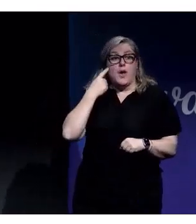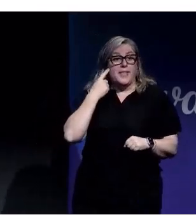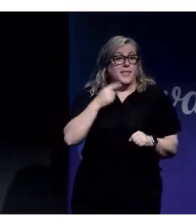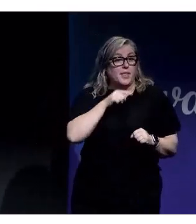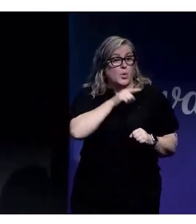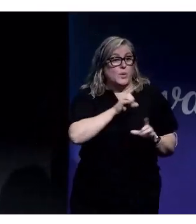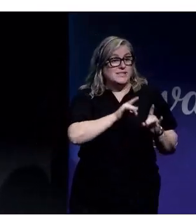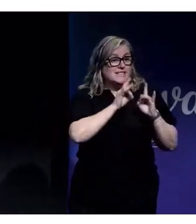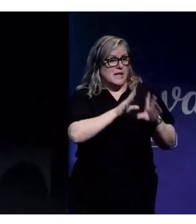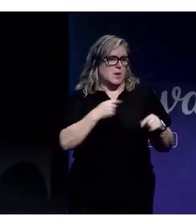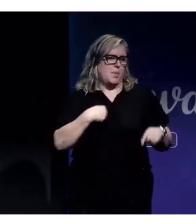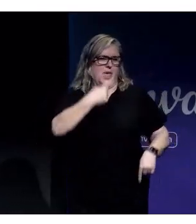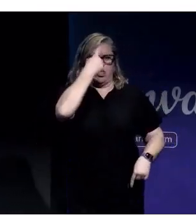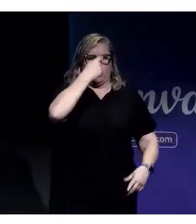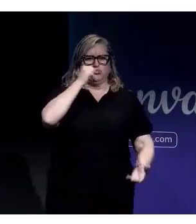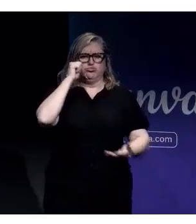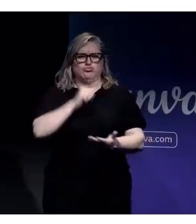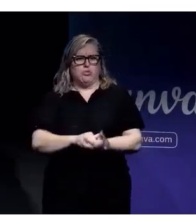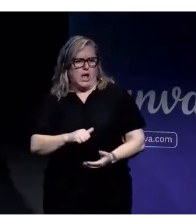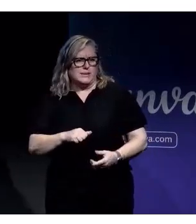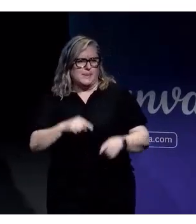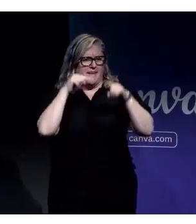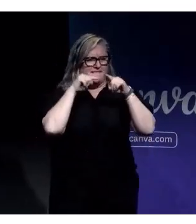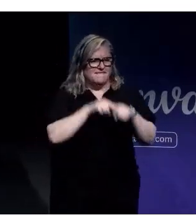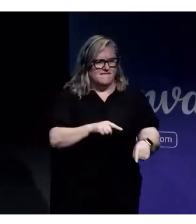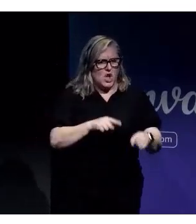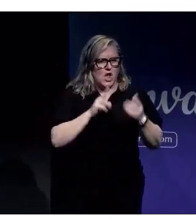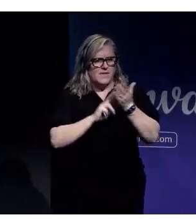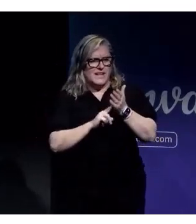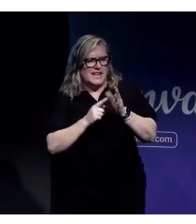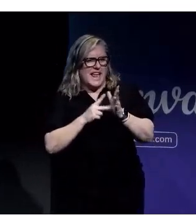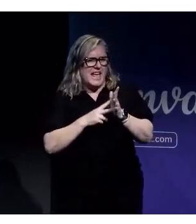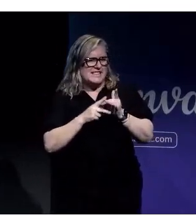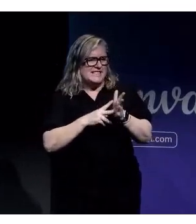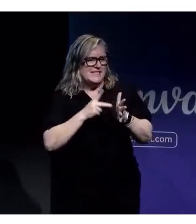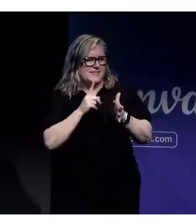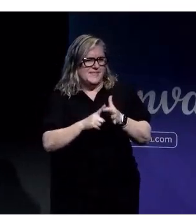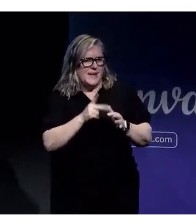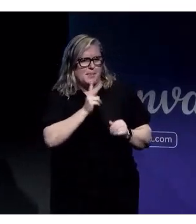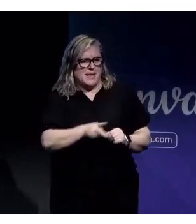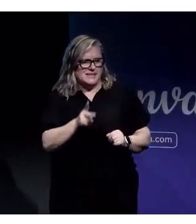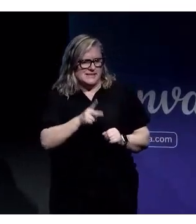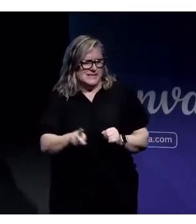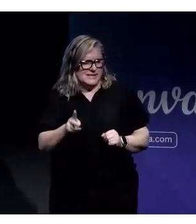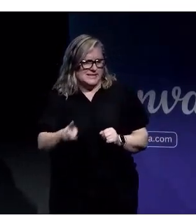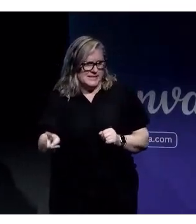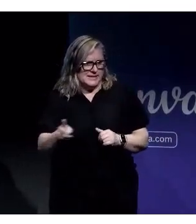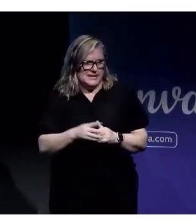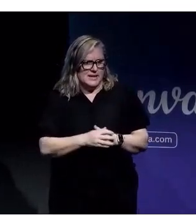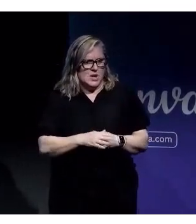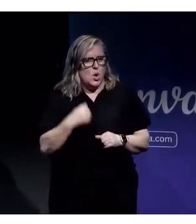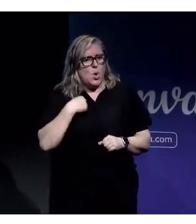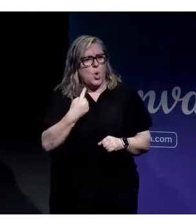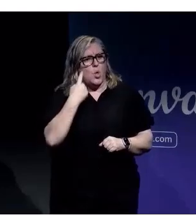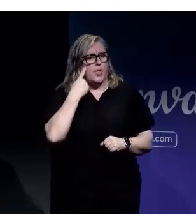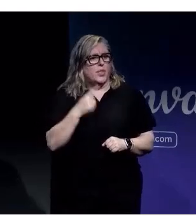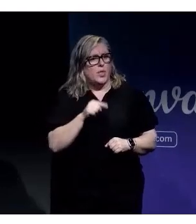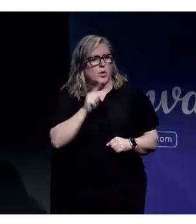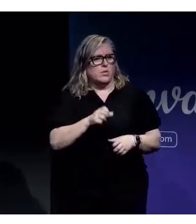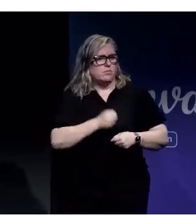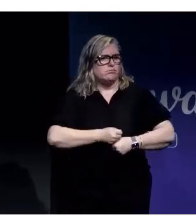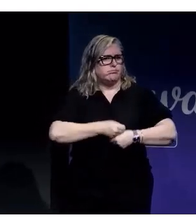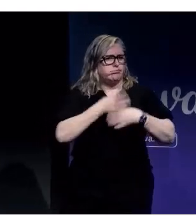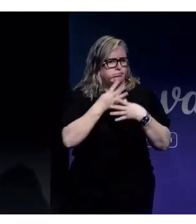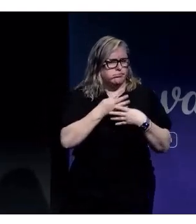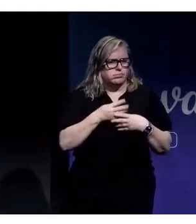I was doing the absolute right thing by following native patterns. I thought the long press pop-up text